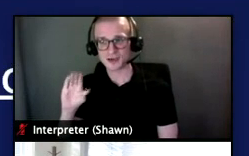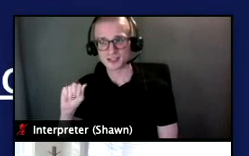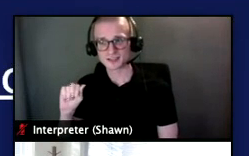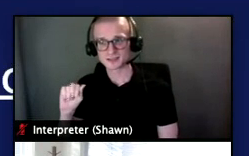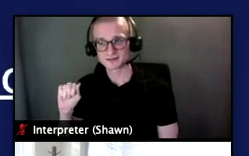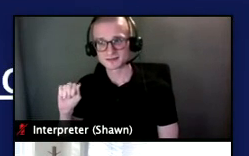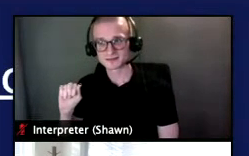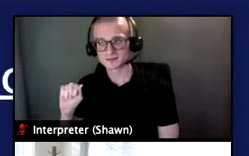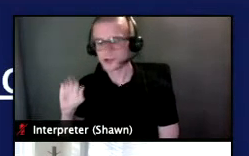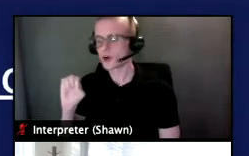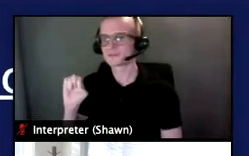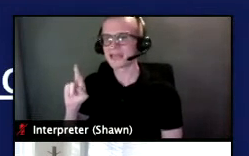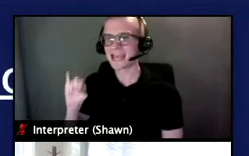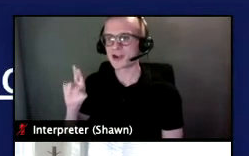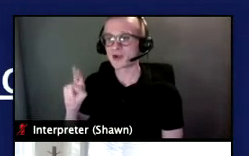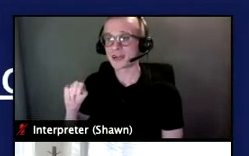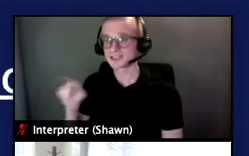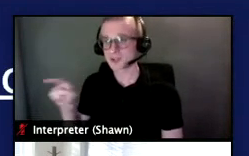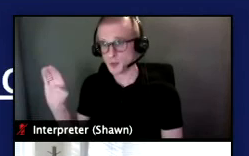Or Erin, sorry.